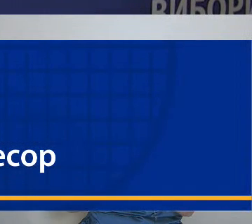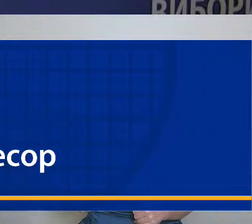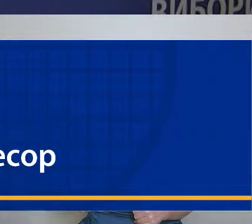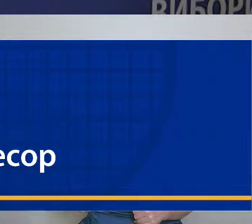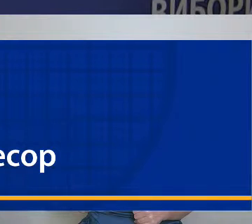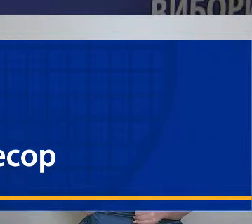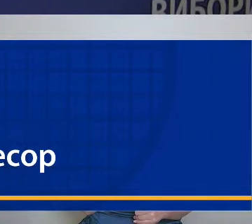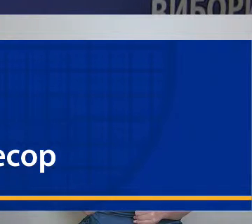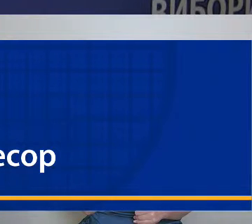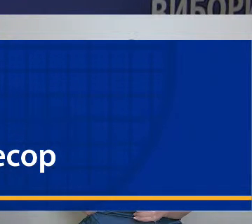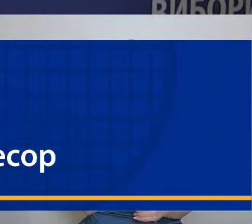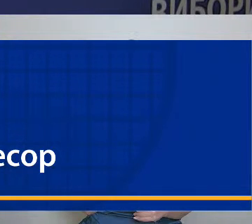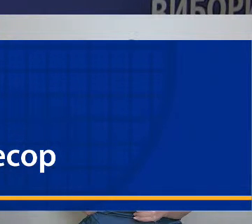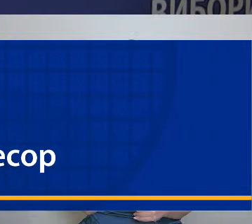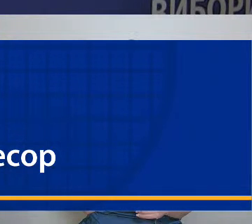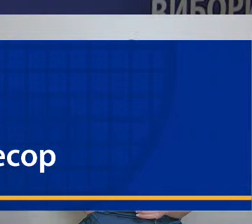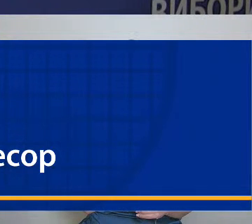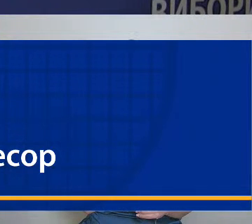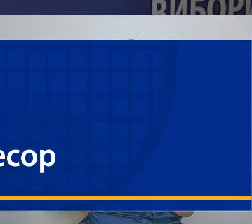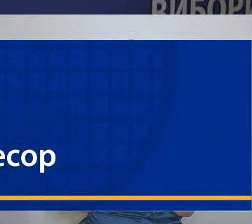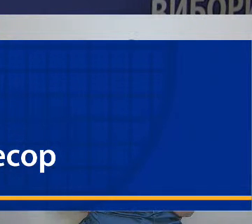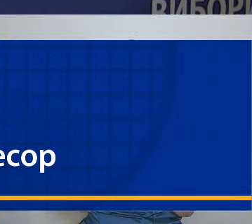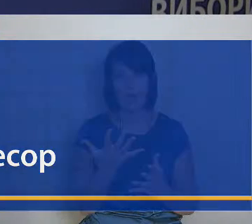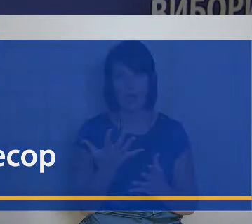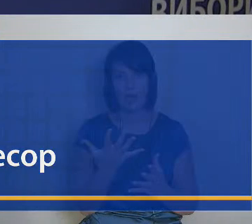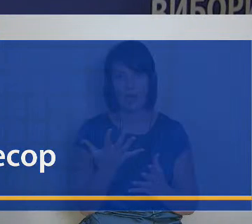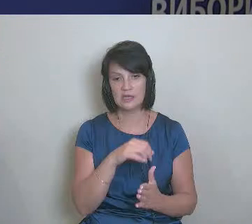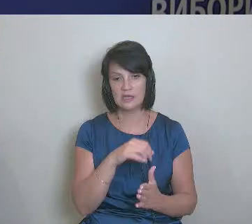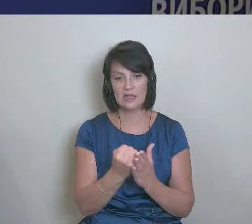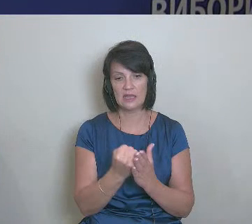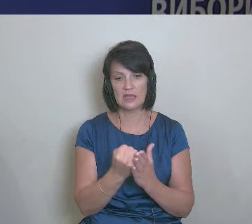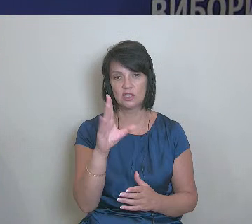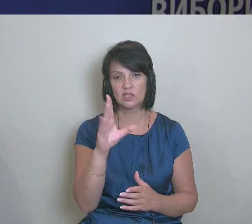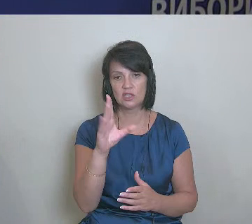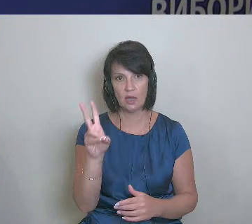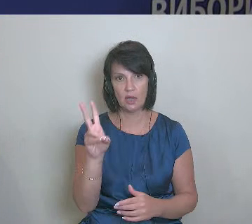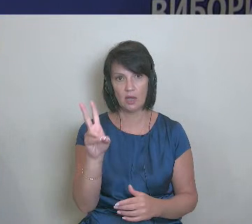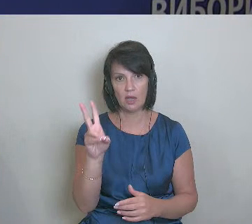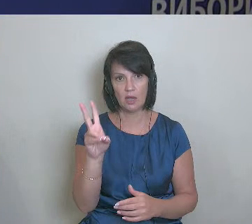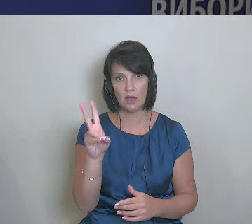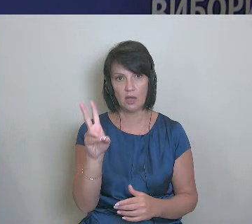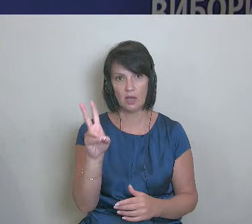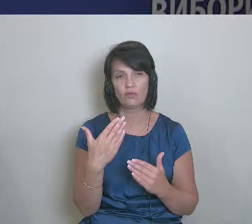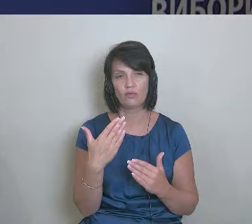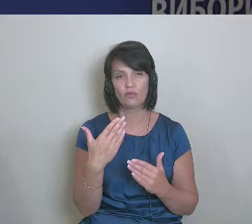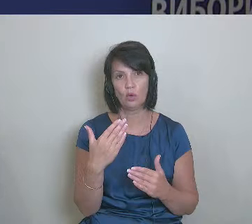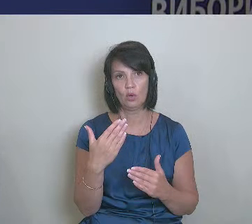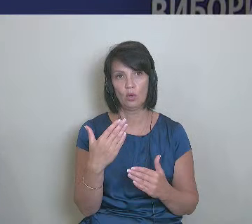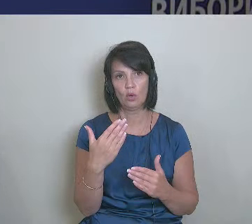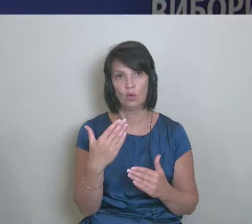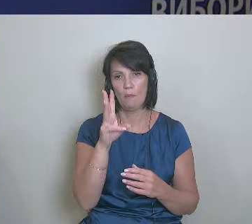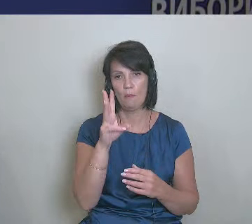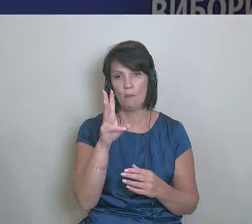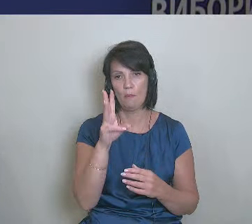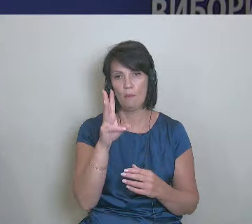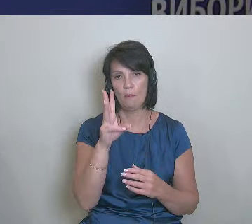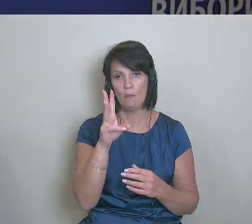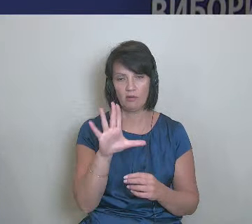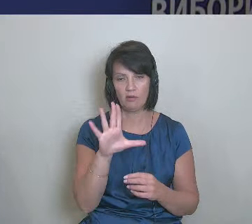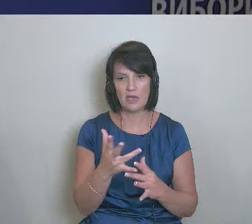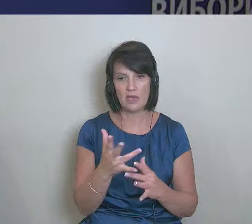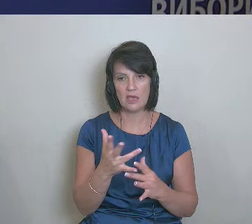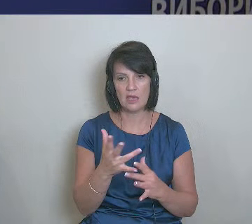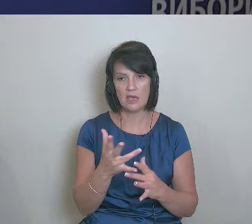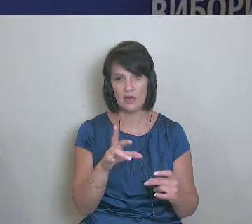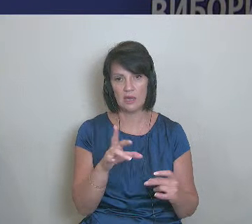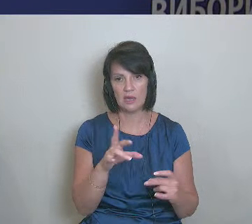the premises and the requirements which have been approved by the CSC as far as the